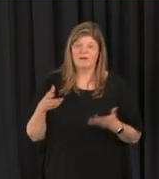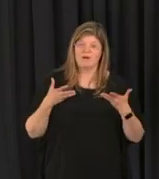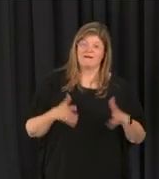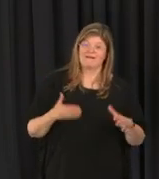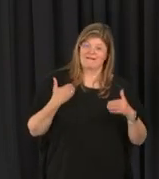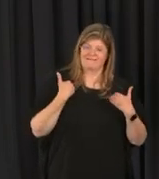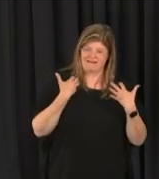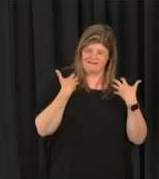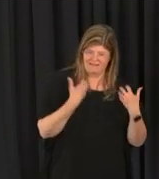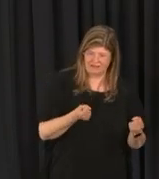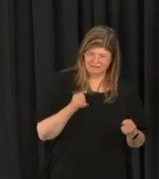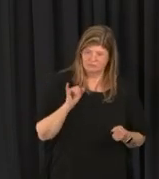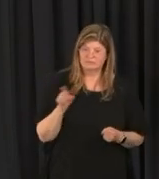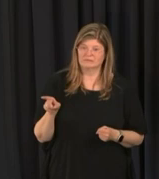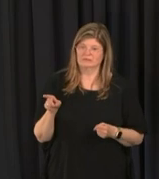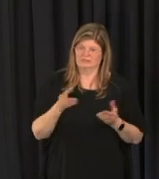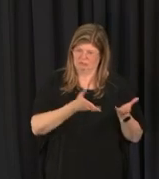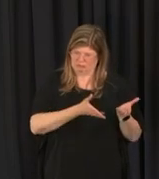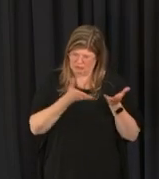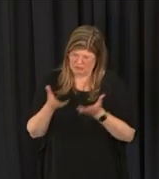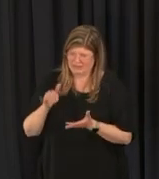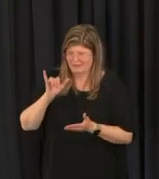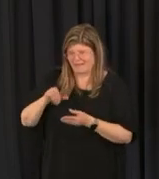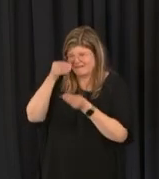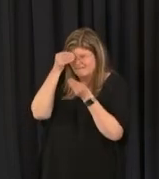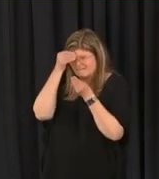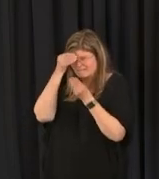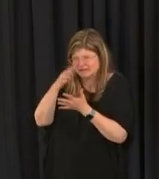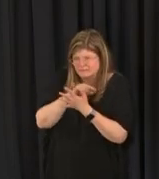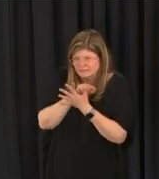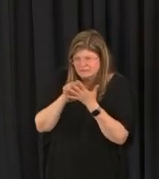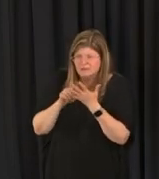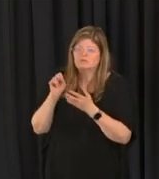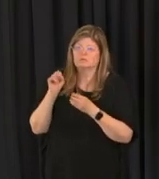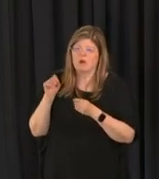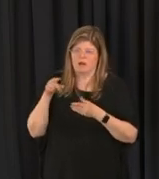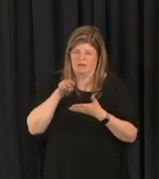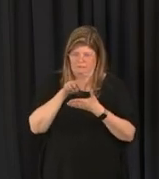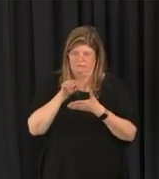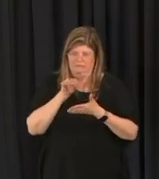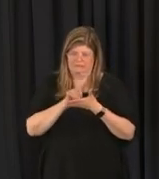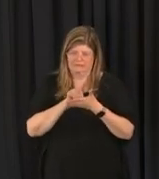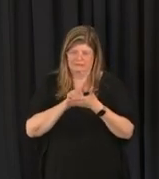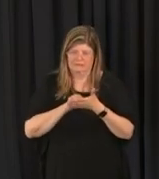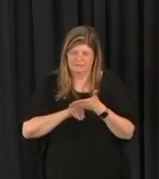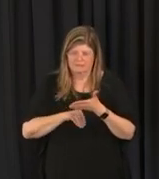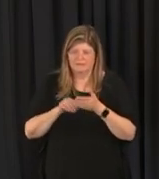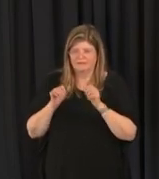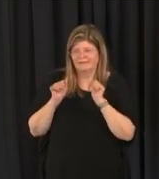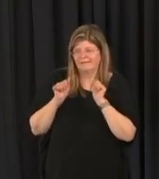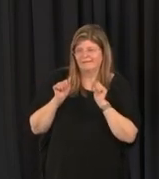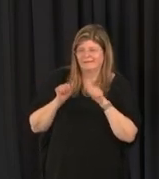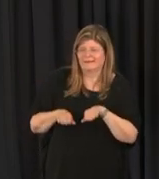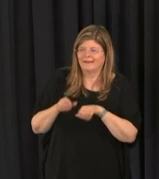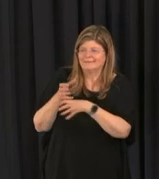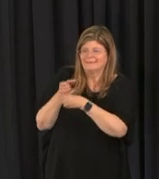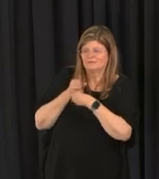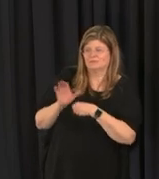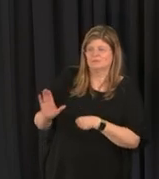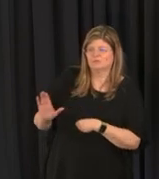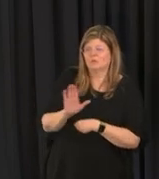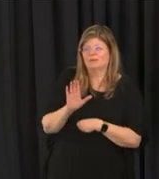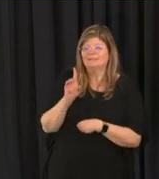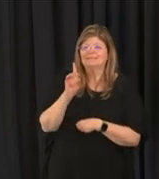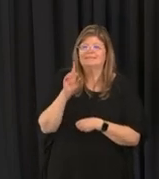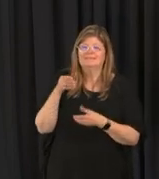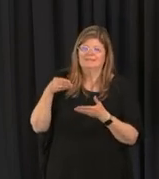we encourage them to bring that information because it helps many of our partners who are offering vaccination be able to receive some